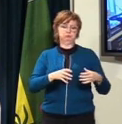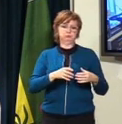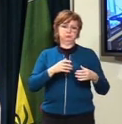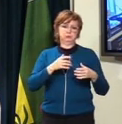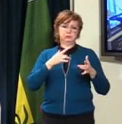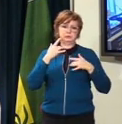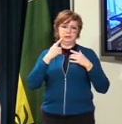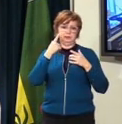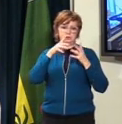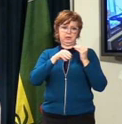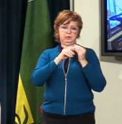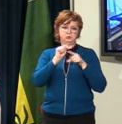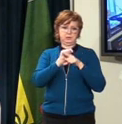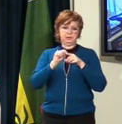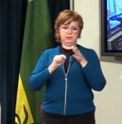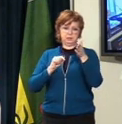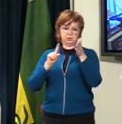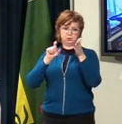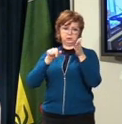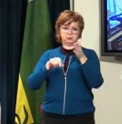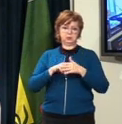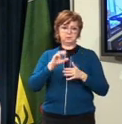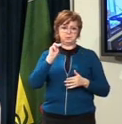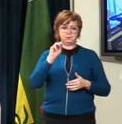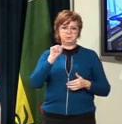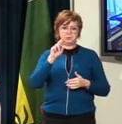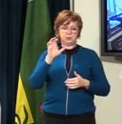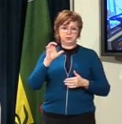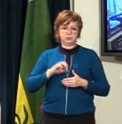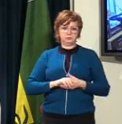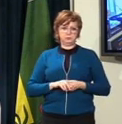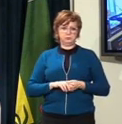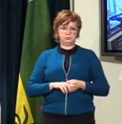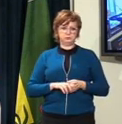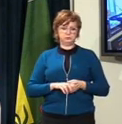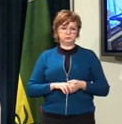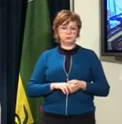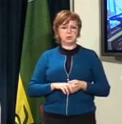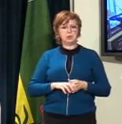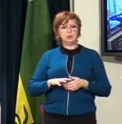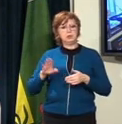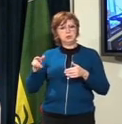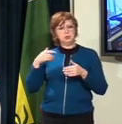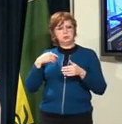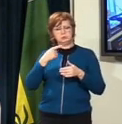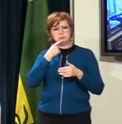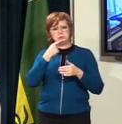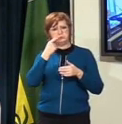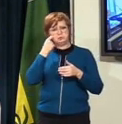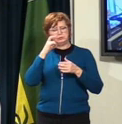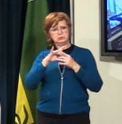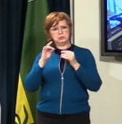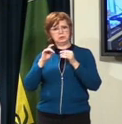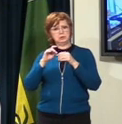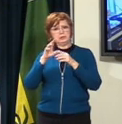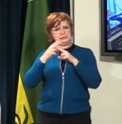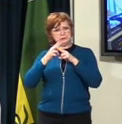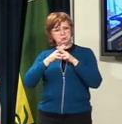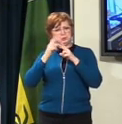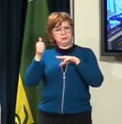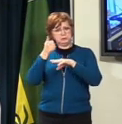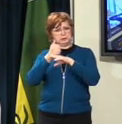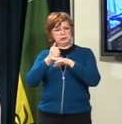room. You mentioned preparing teams for field hospitals. What would those teams look like? Where would the staff be coming